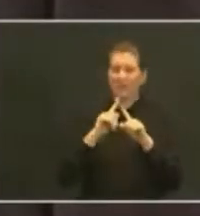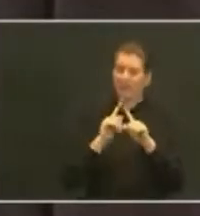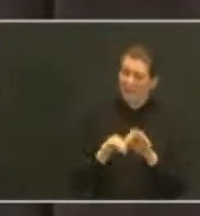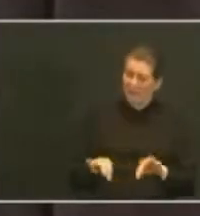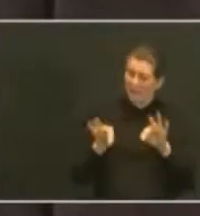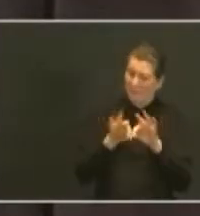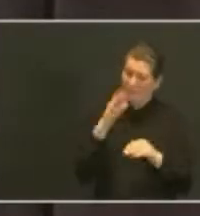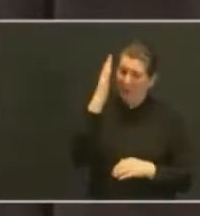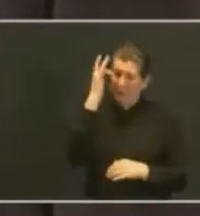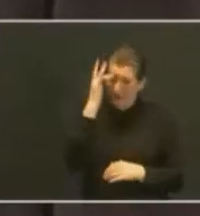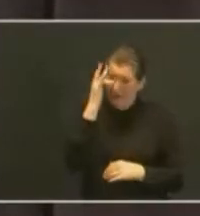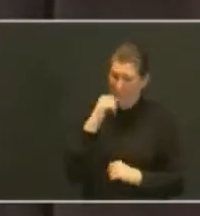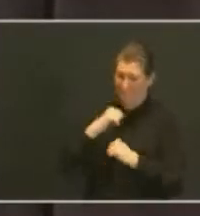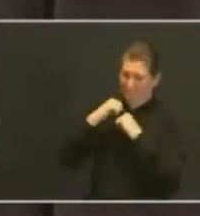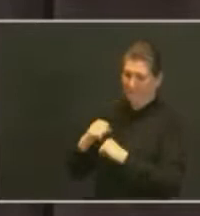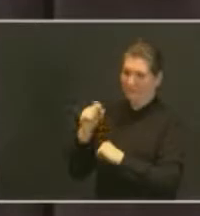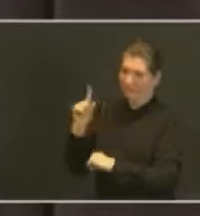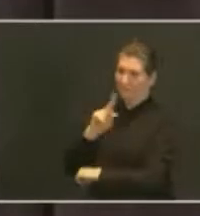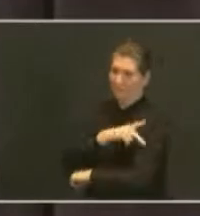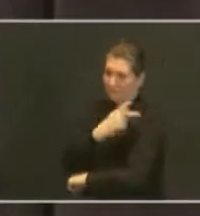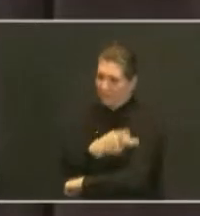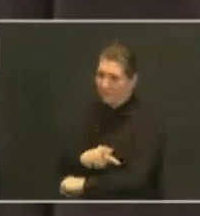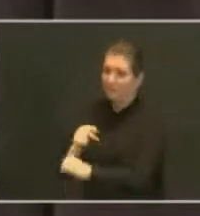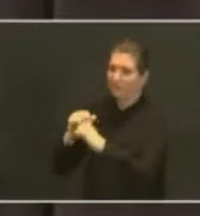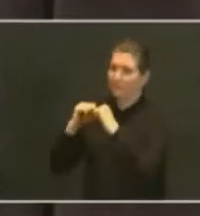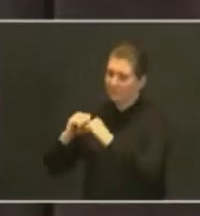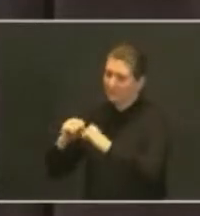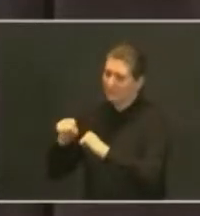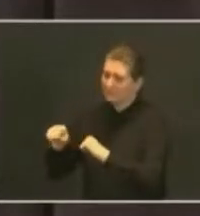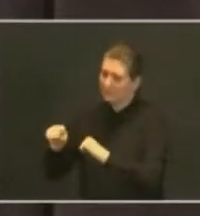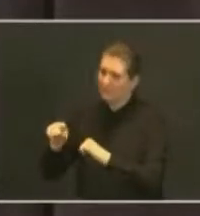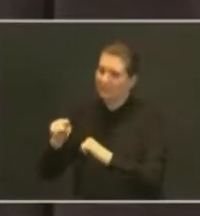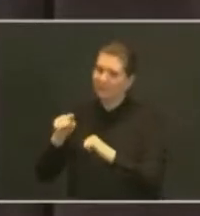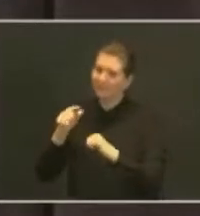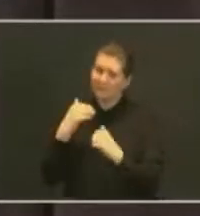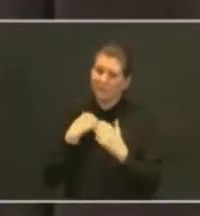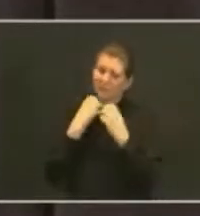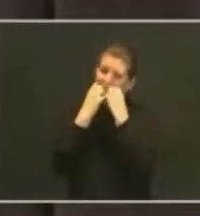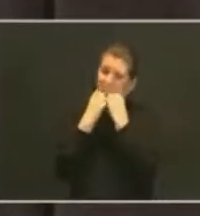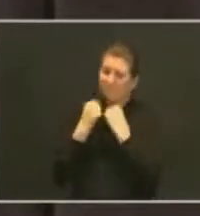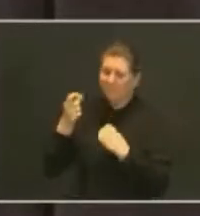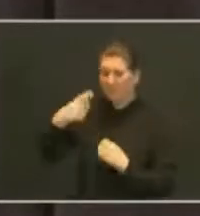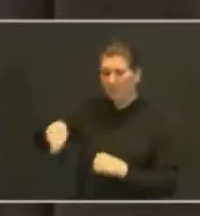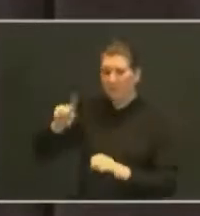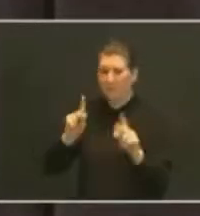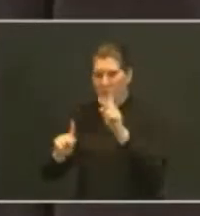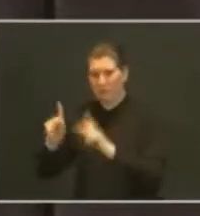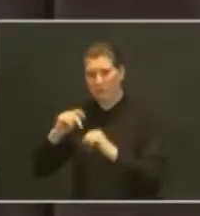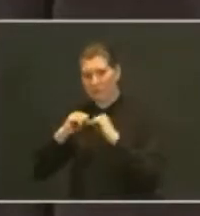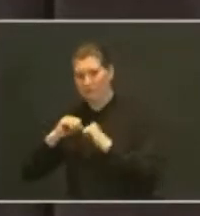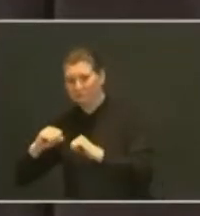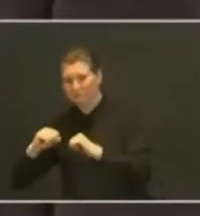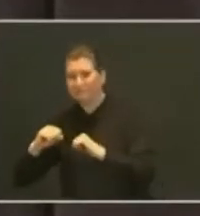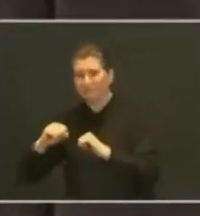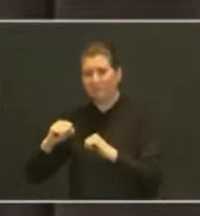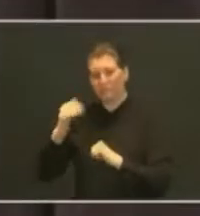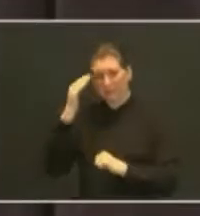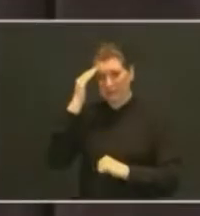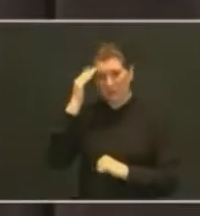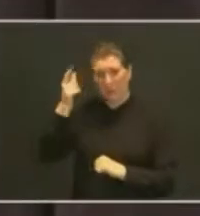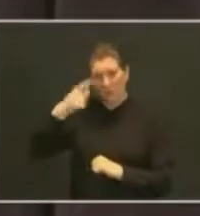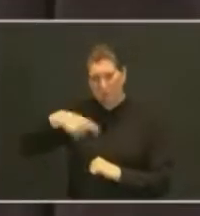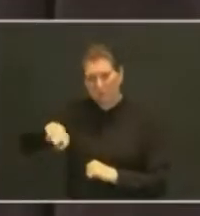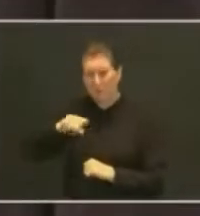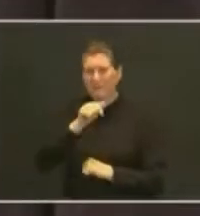It was done to protect the people we love. But without a doubt, it was one of the most